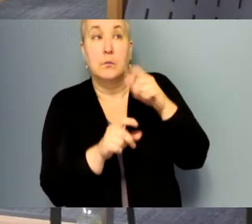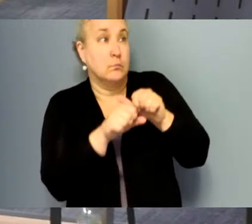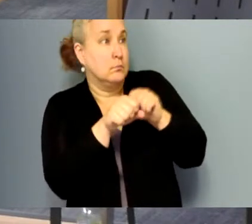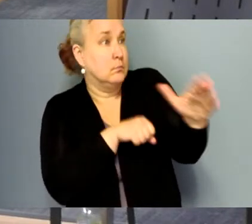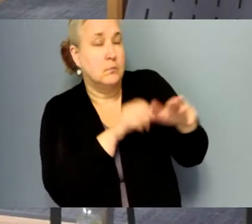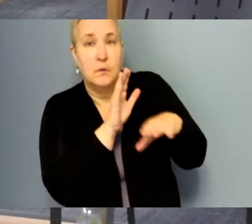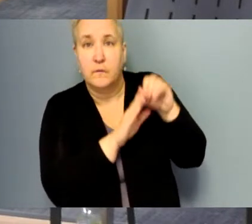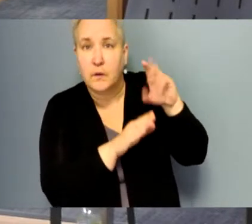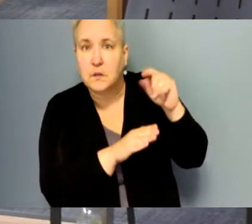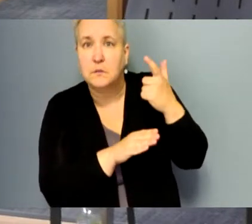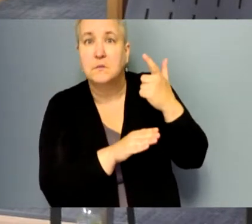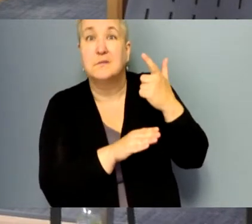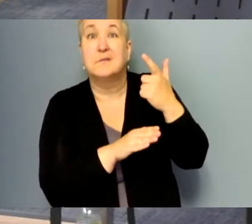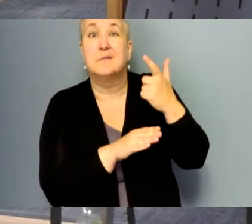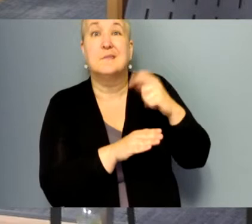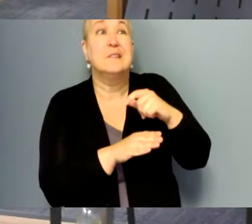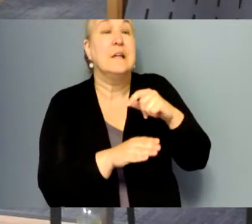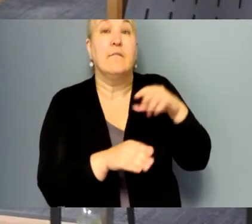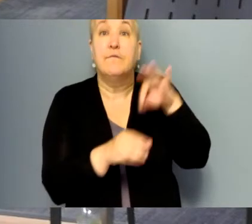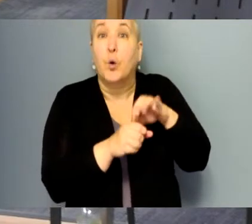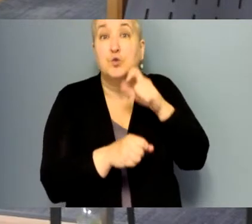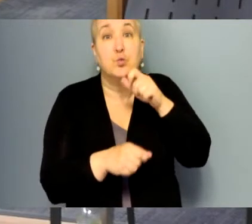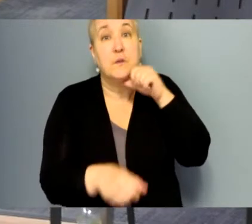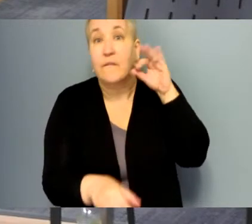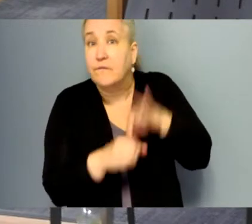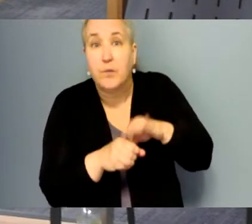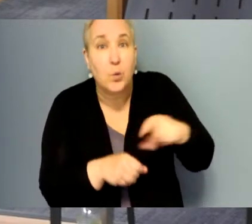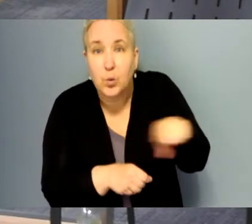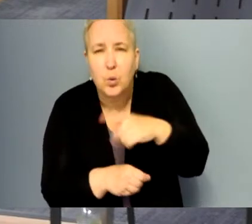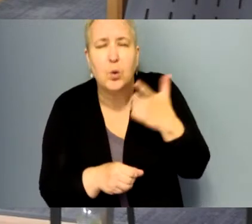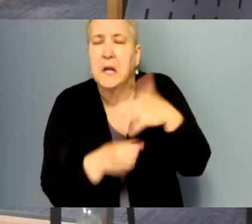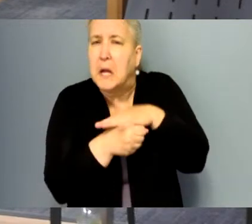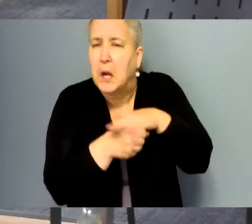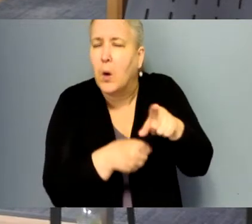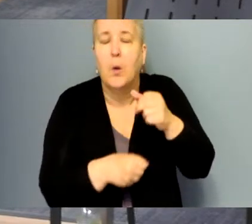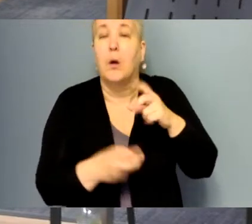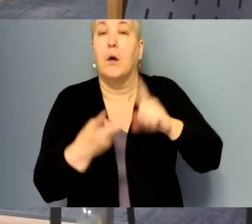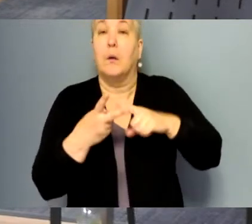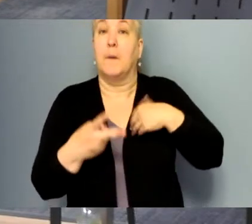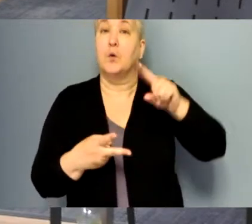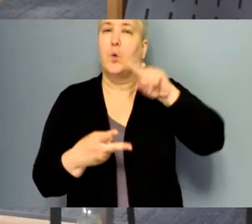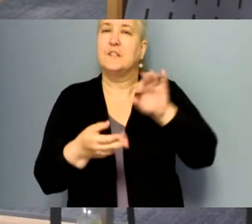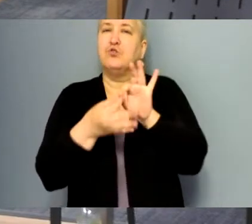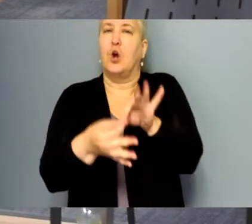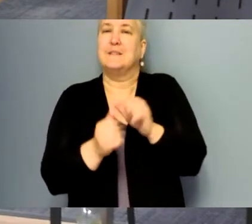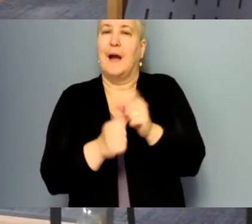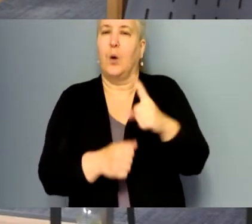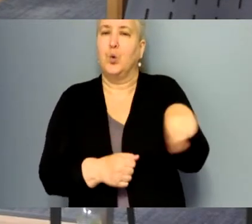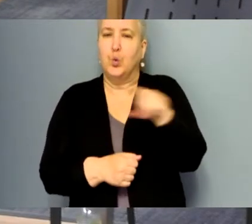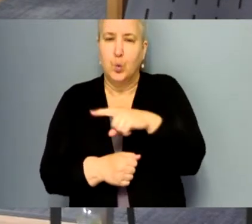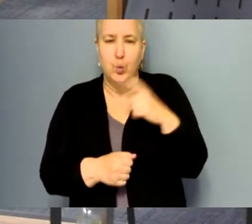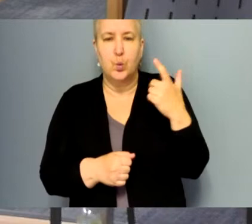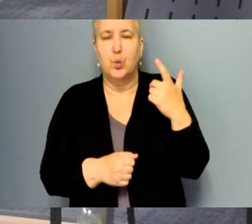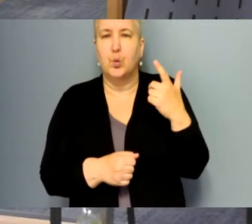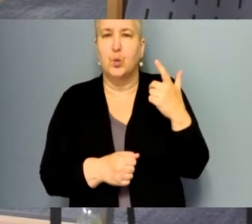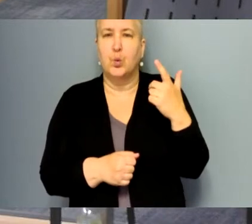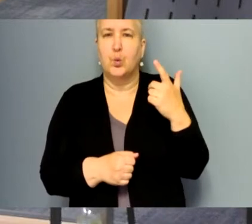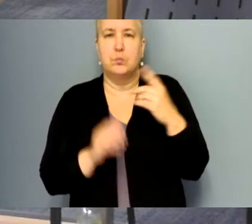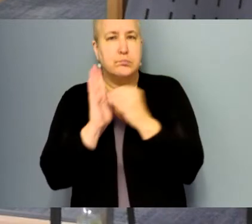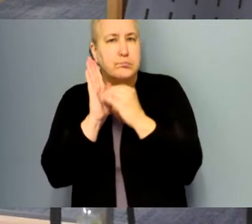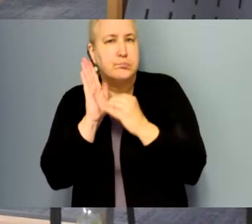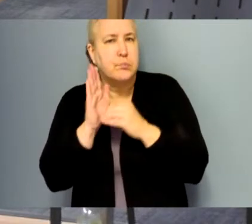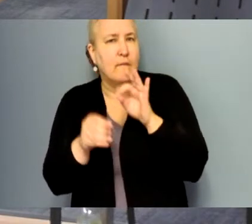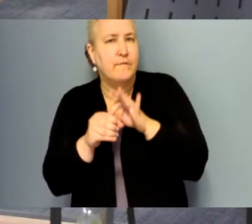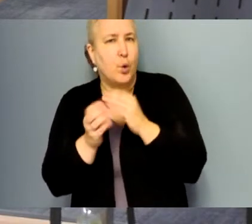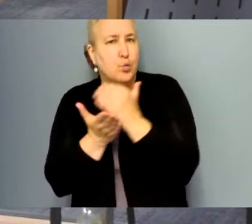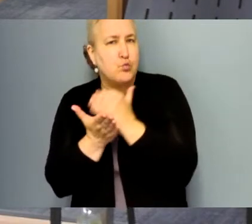out inactive voters in the area? And my question was regards to how you are maintaining the voter rolls in the area. I know